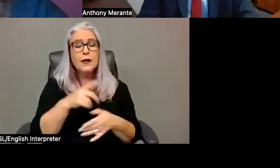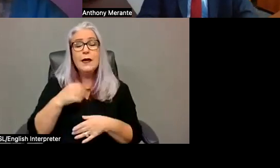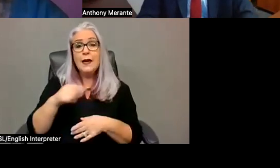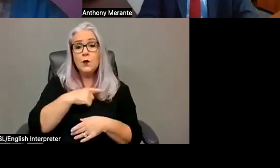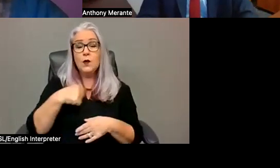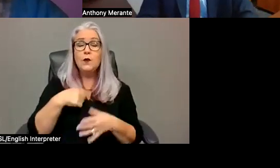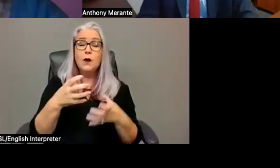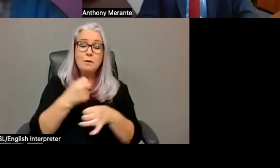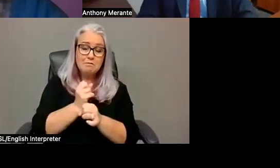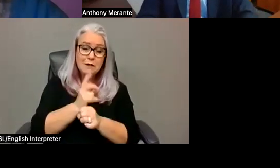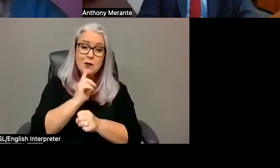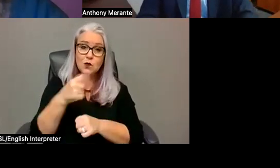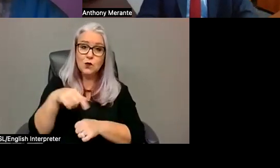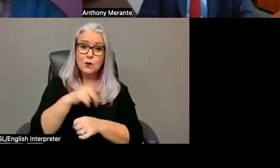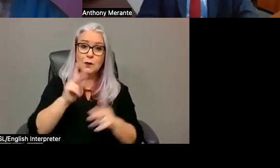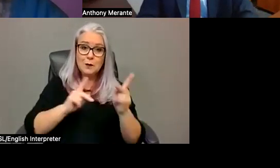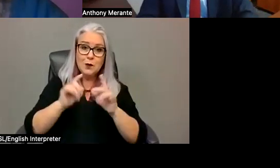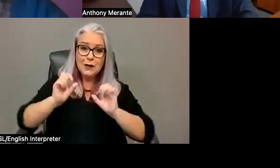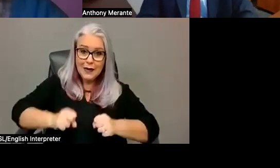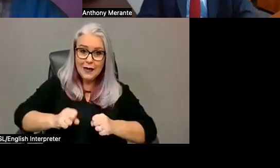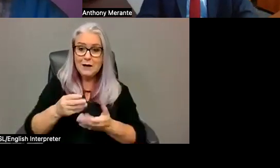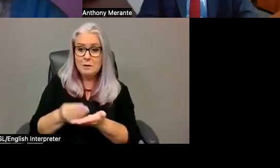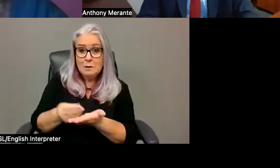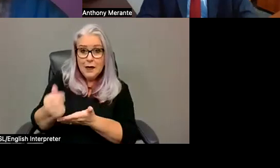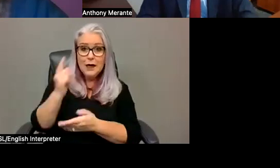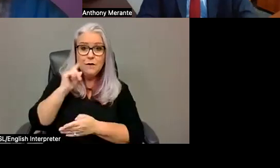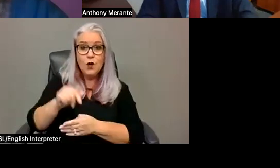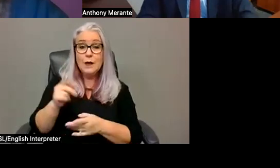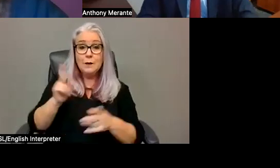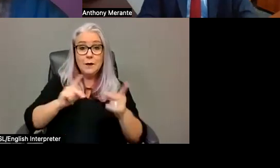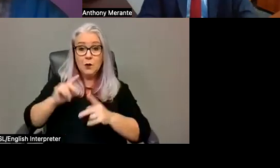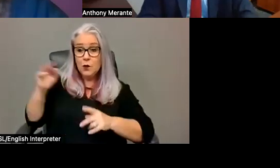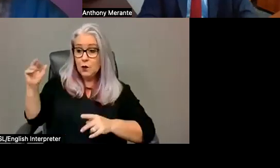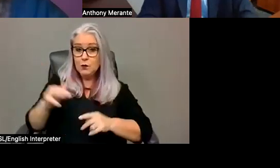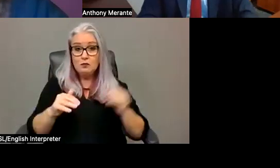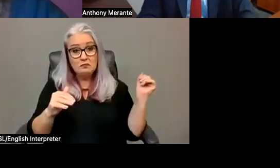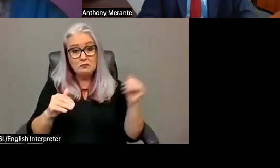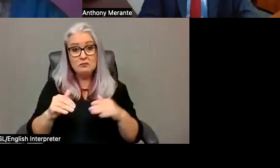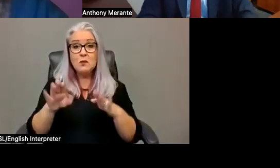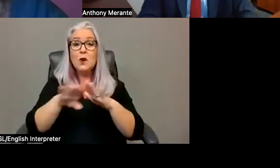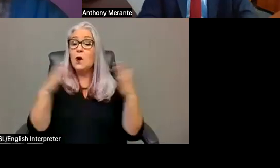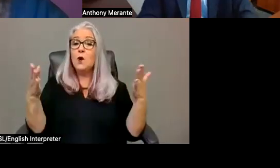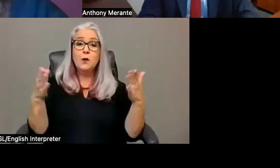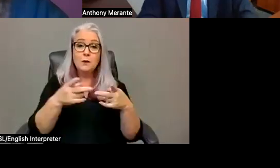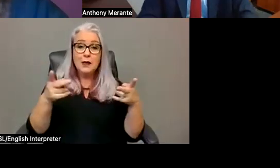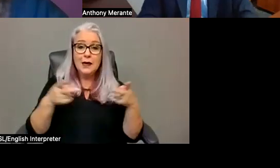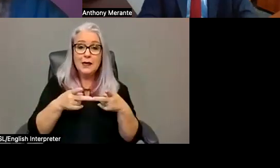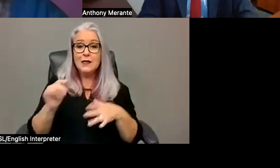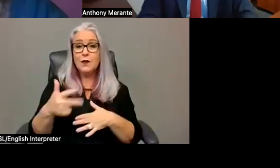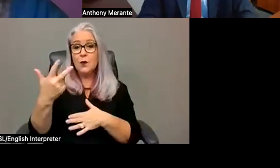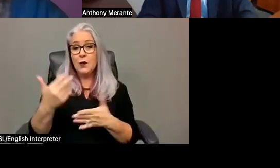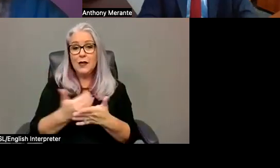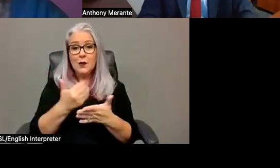for the people that we want to come here, and the people who are frankly here. Open space, 3 new parks, and of